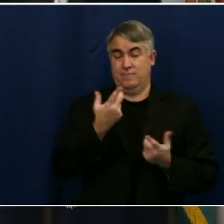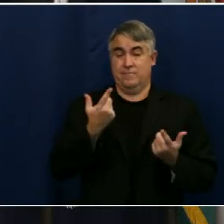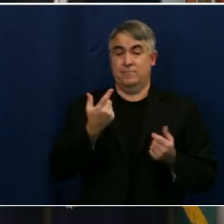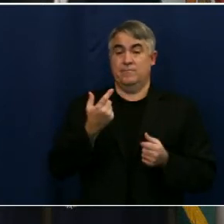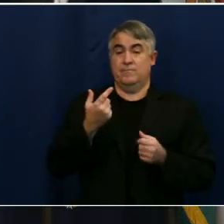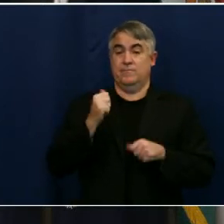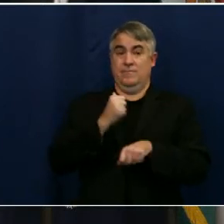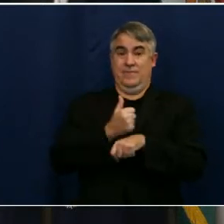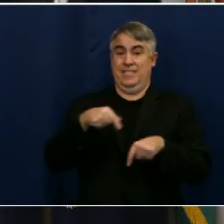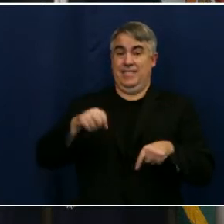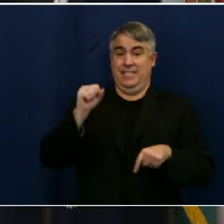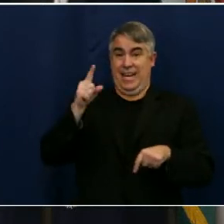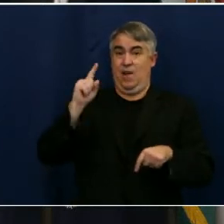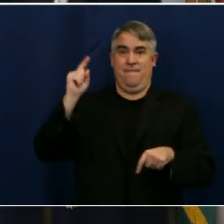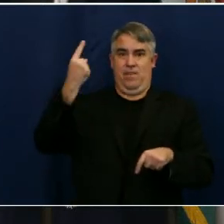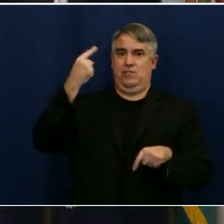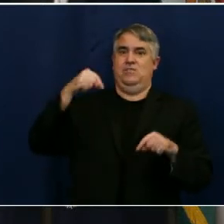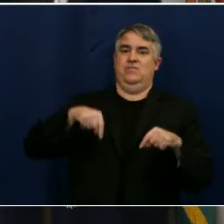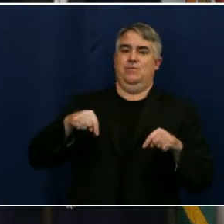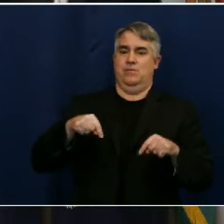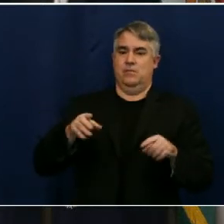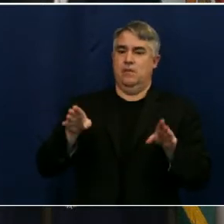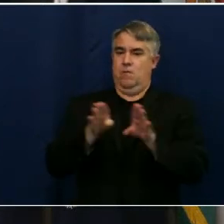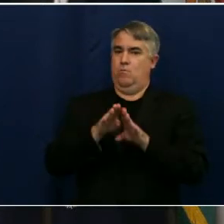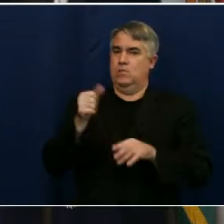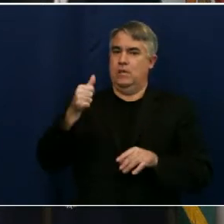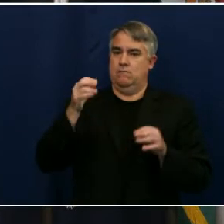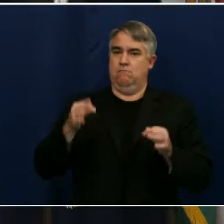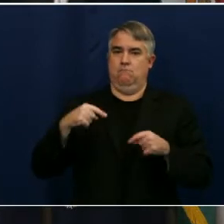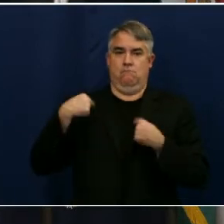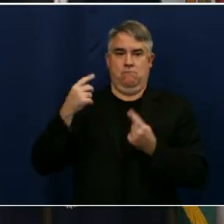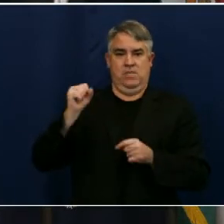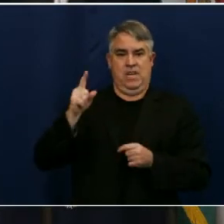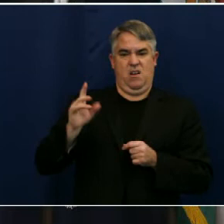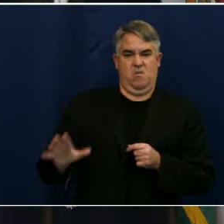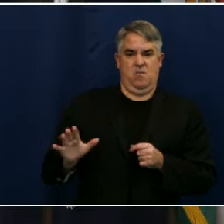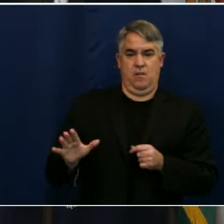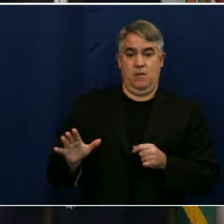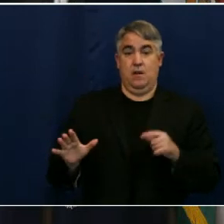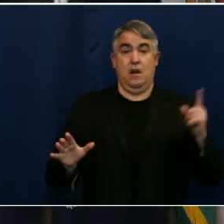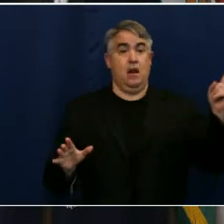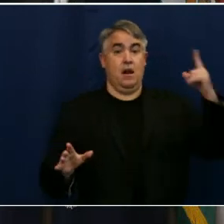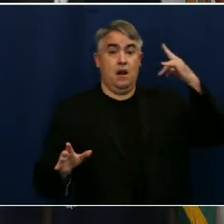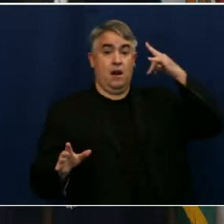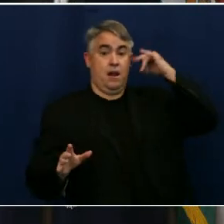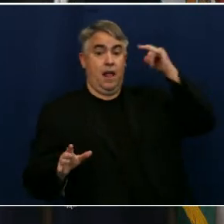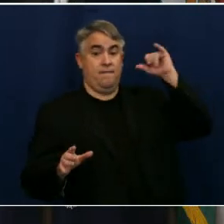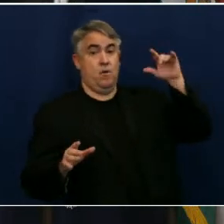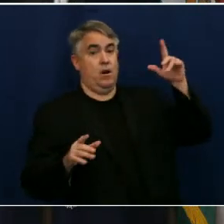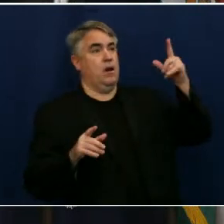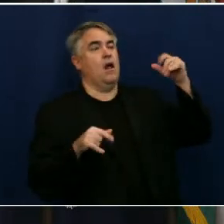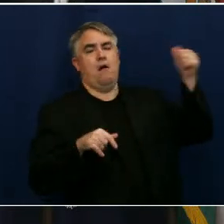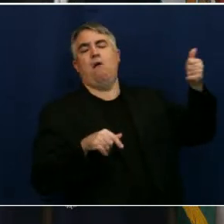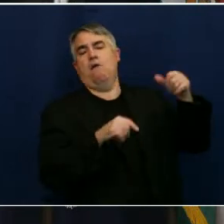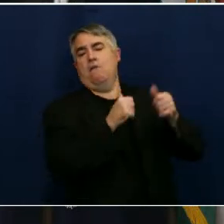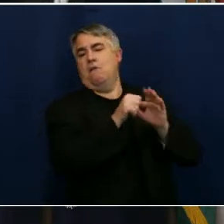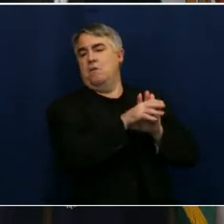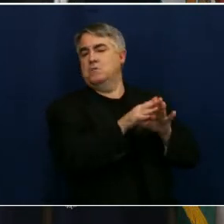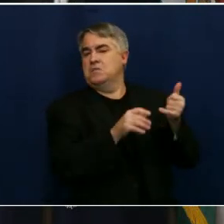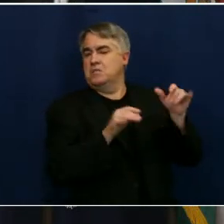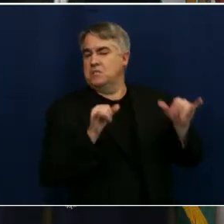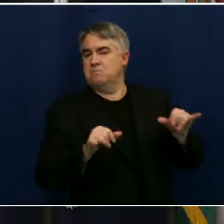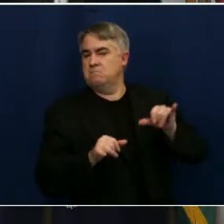the rationale, so businesses can serve their last customer at 10 o'clock and then be closed